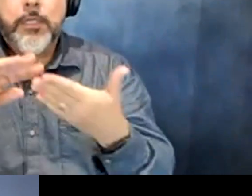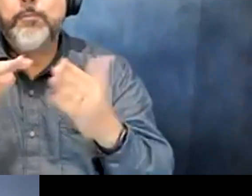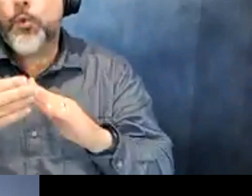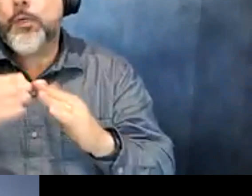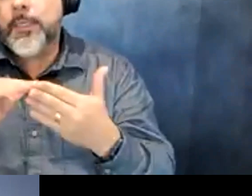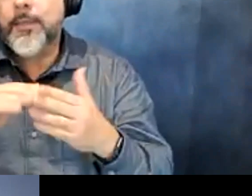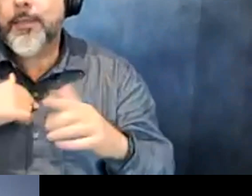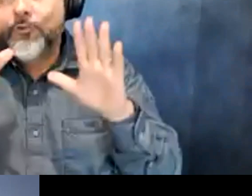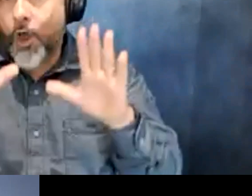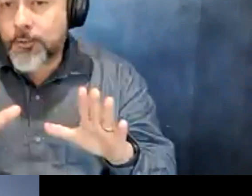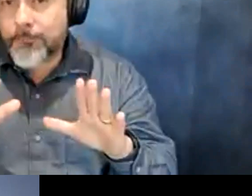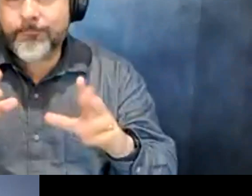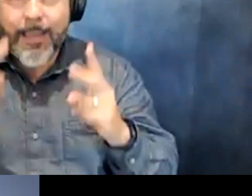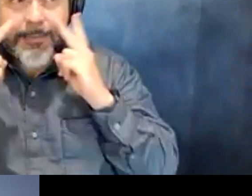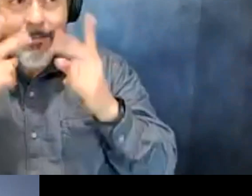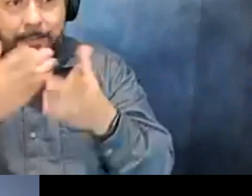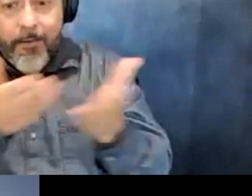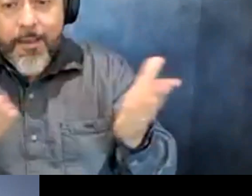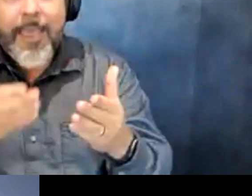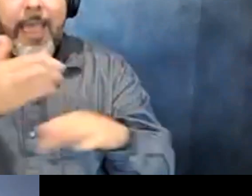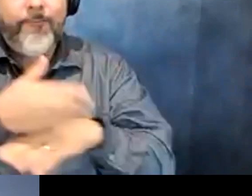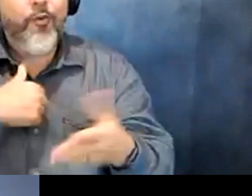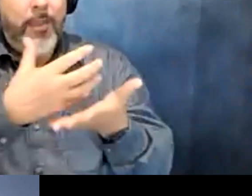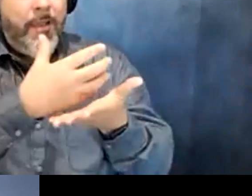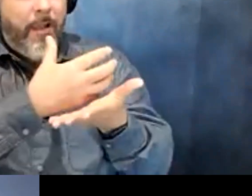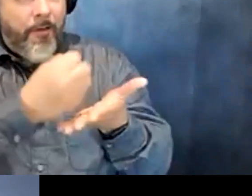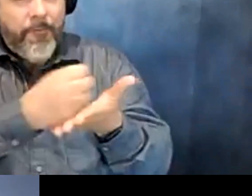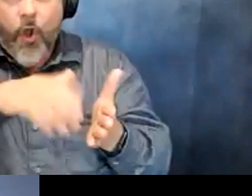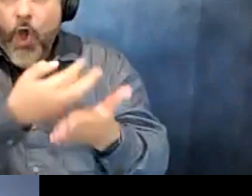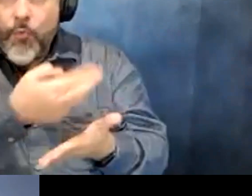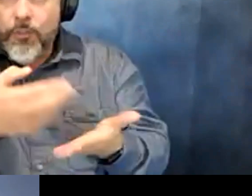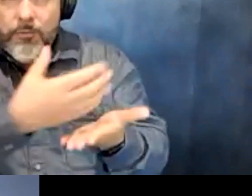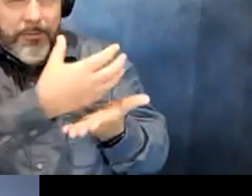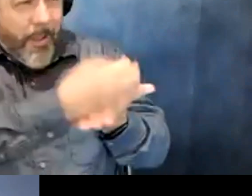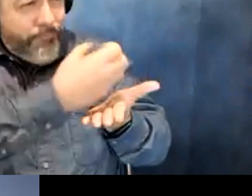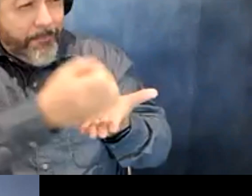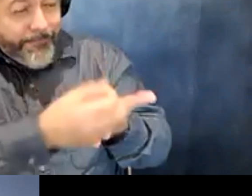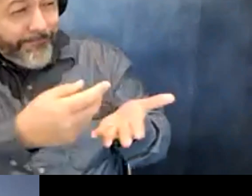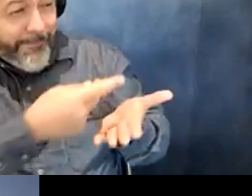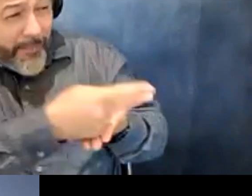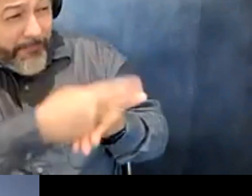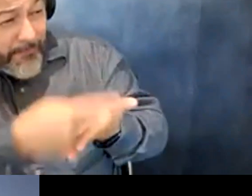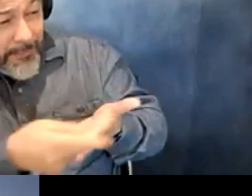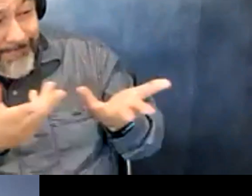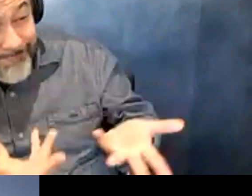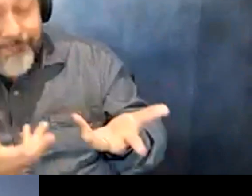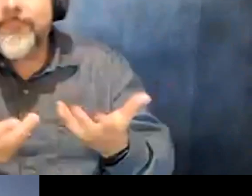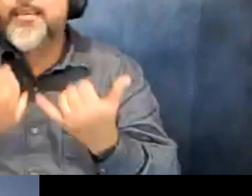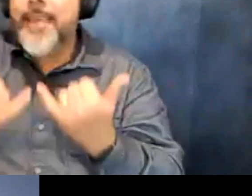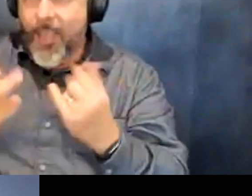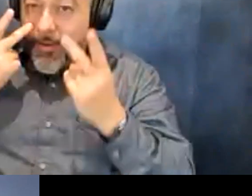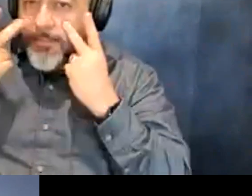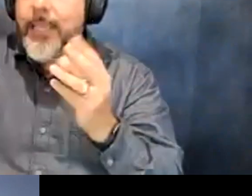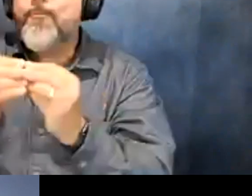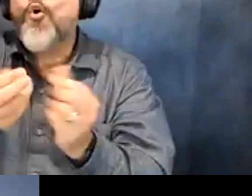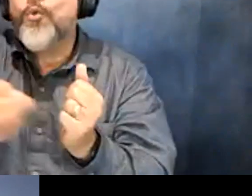can, after we've exhausted all resources through the regional center, we can now tap into these other resources that are out there that maybe